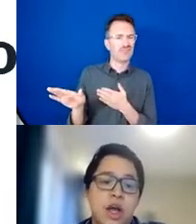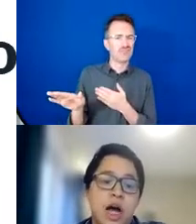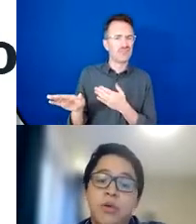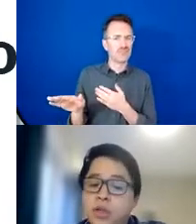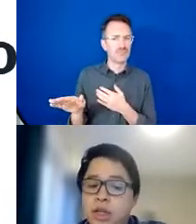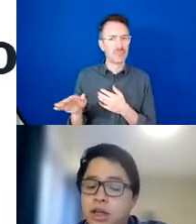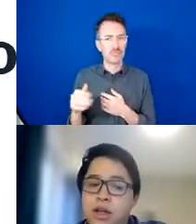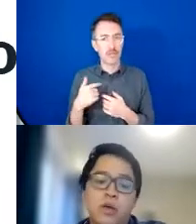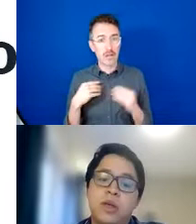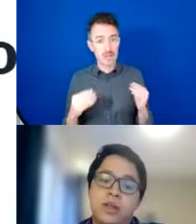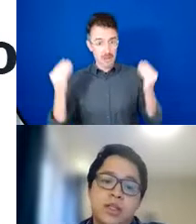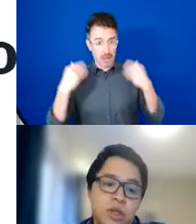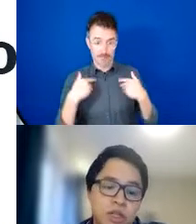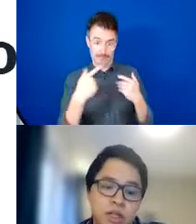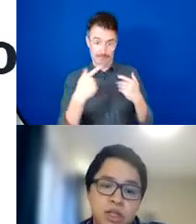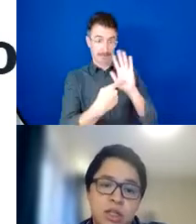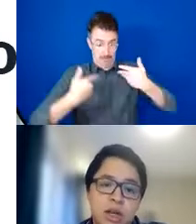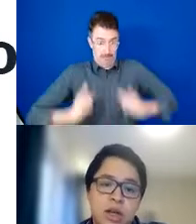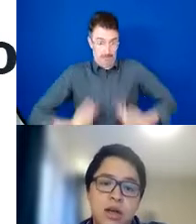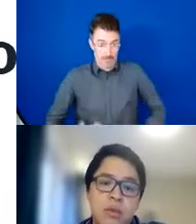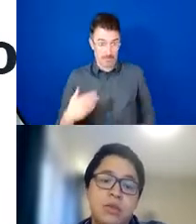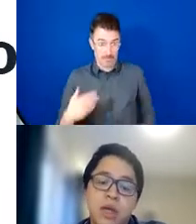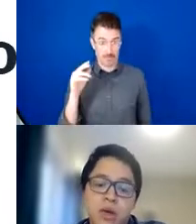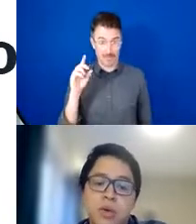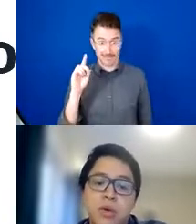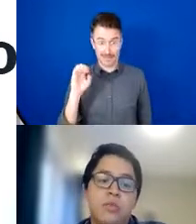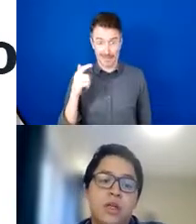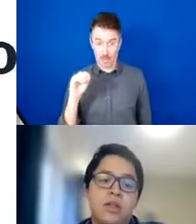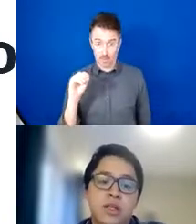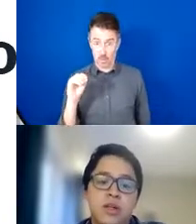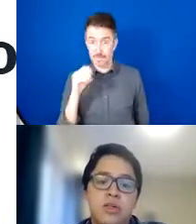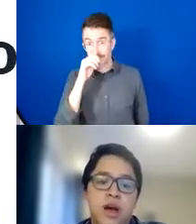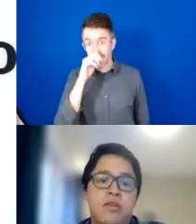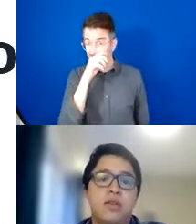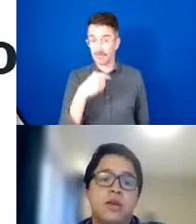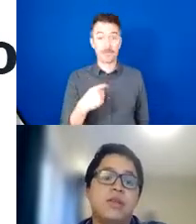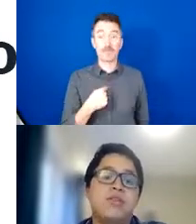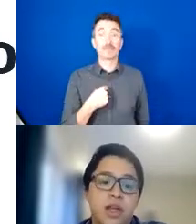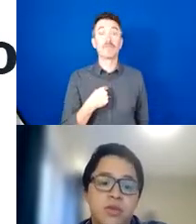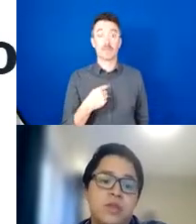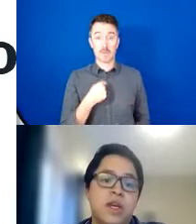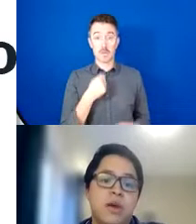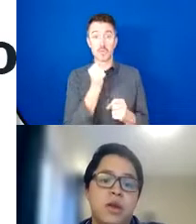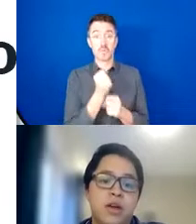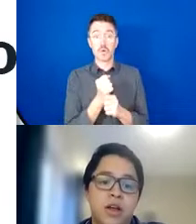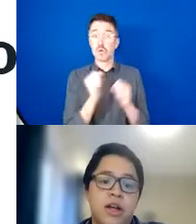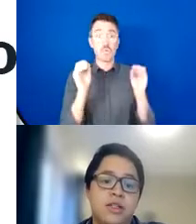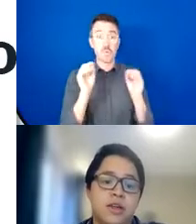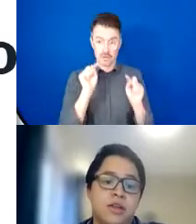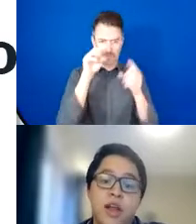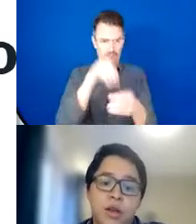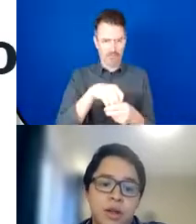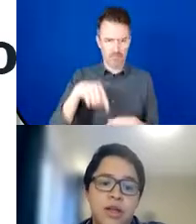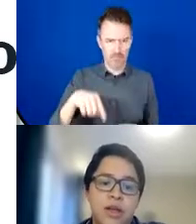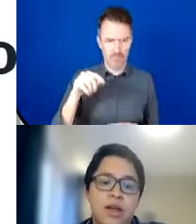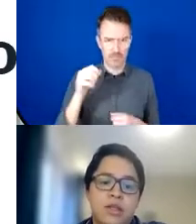Organization, I would most likely not be in this presentation today, because maybe I would not be considered to have something valuable to say about